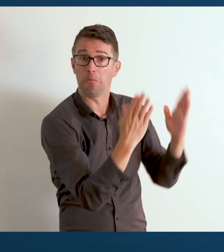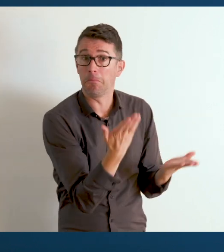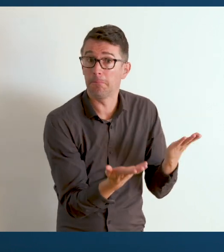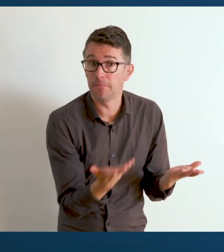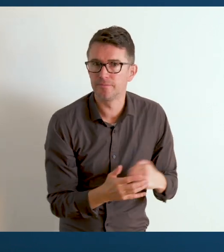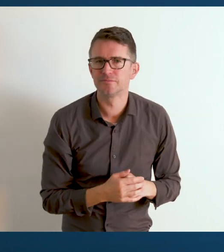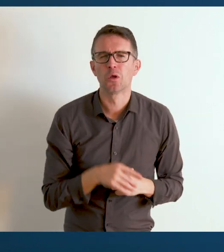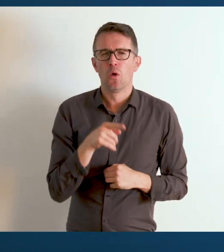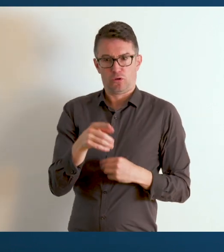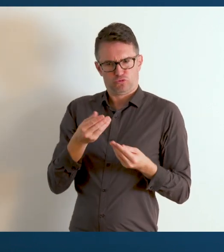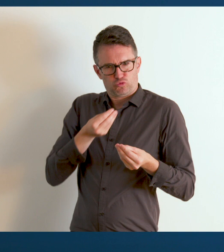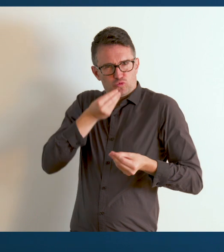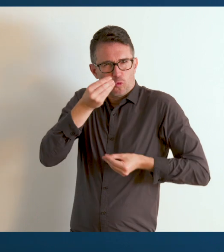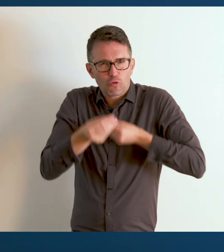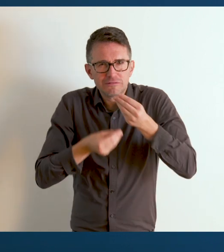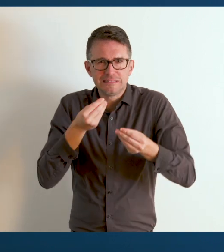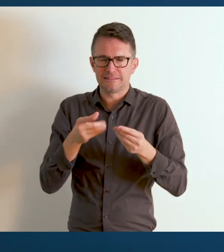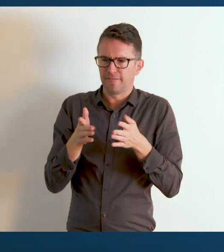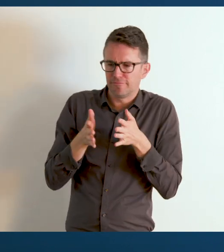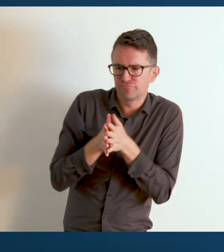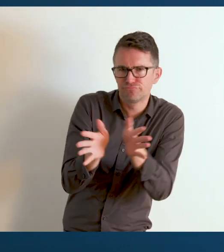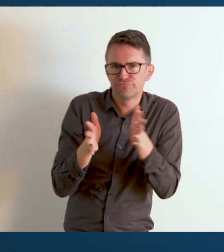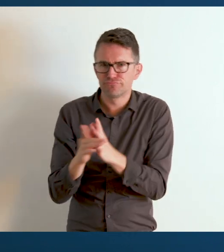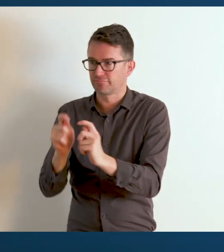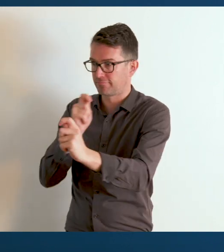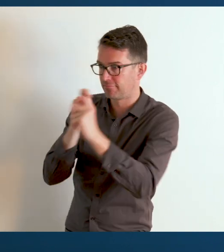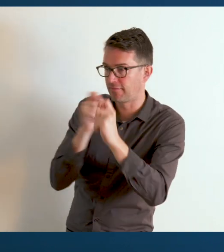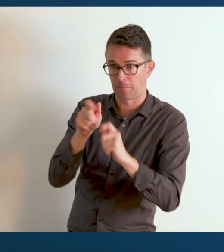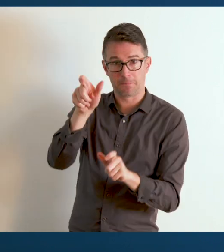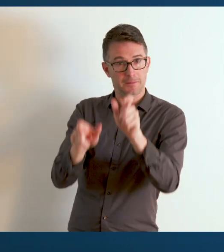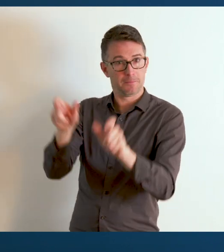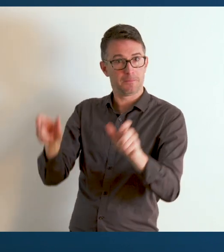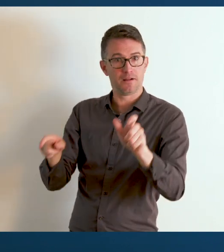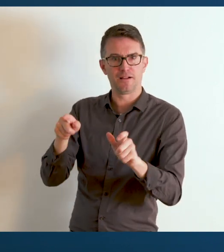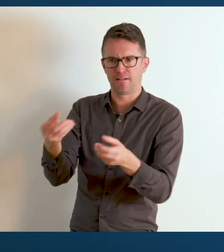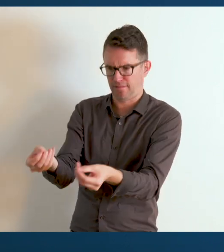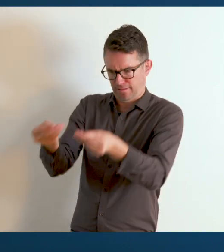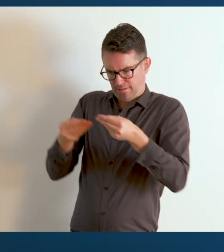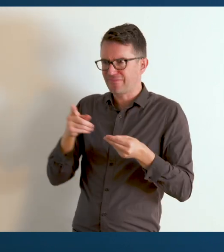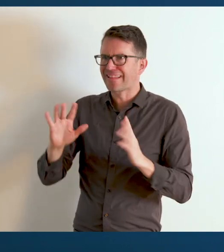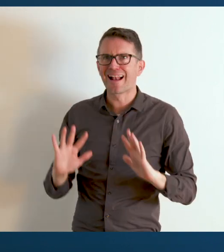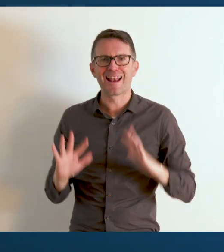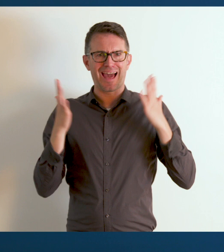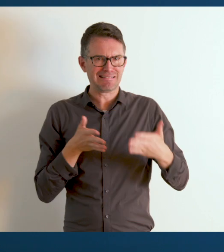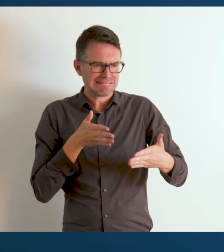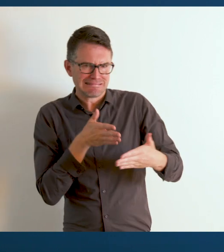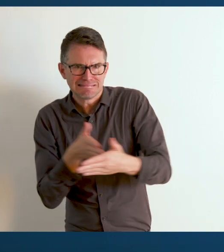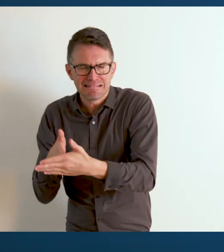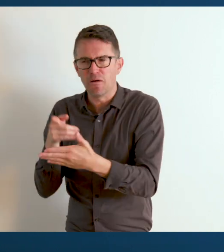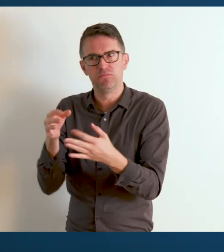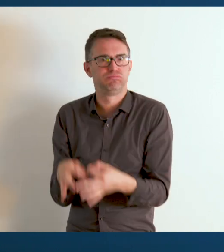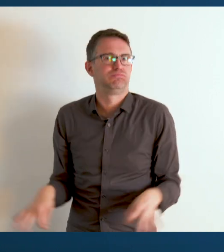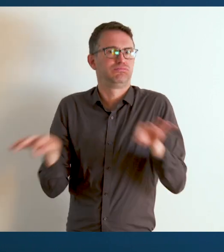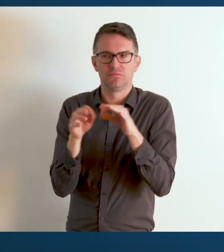get kind of stories, narratives behind the situation that people are actually experiencing. And I think